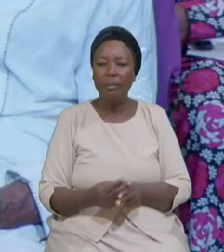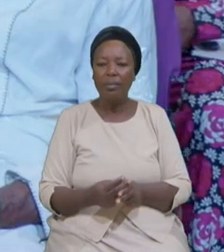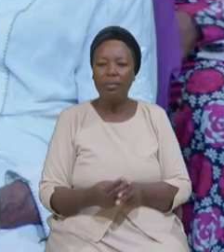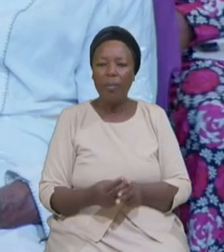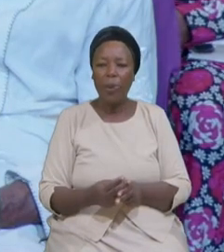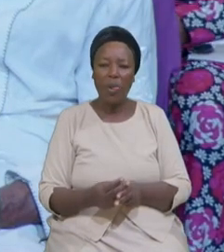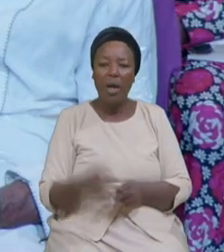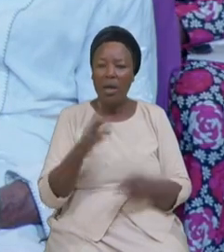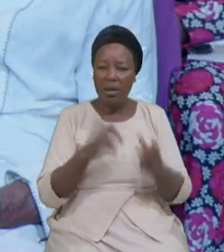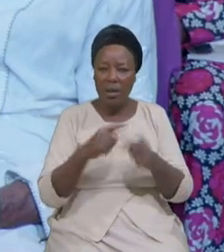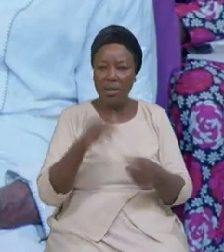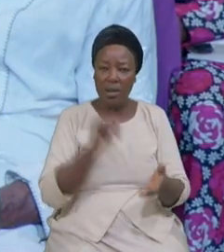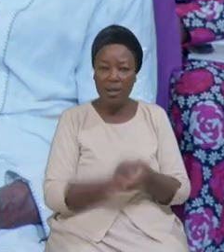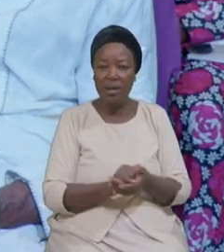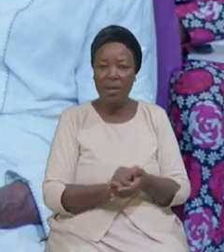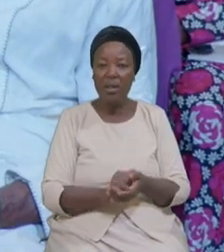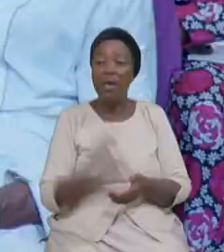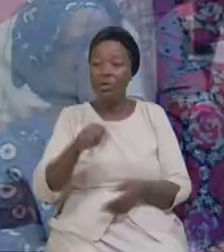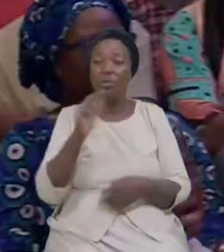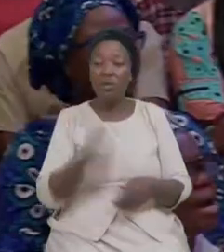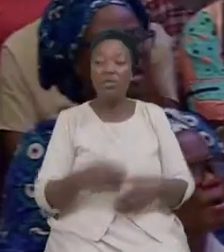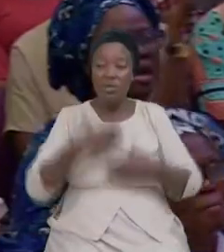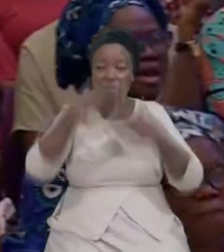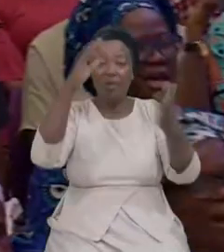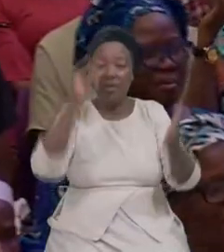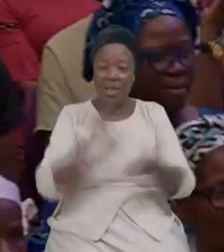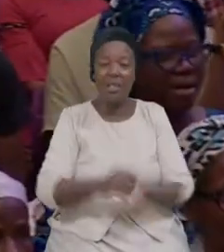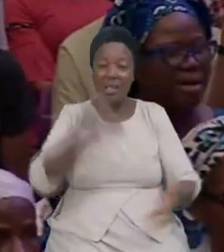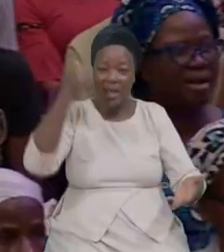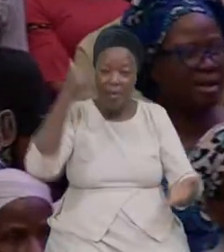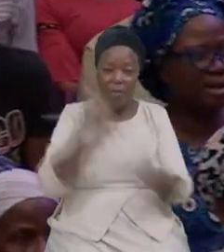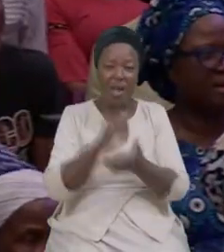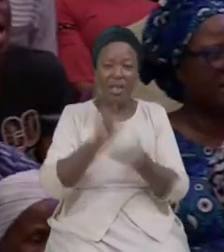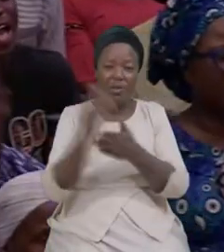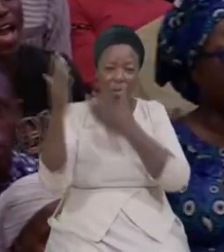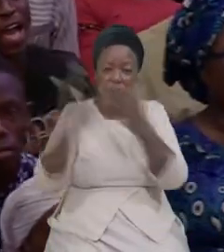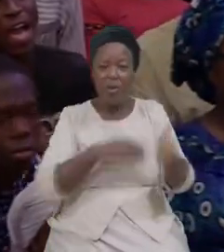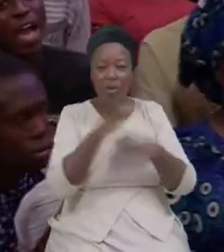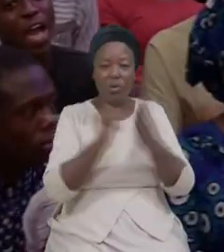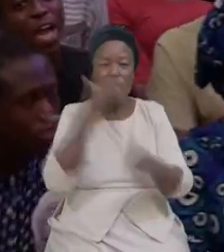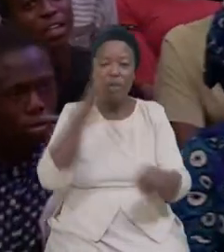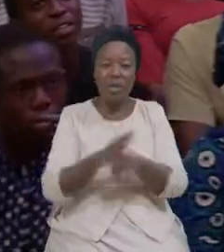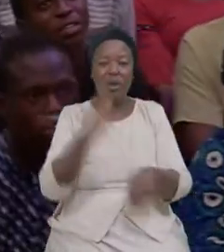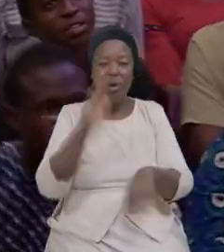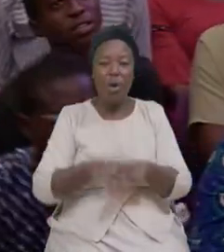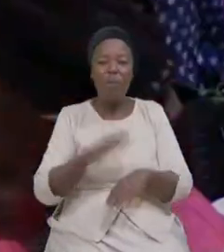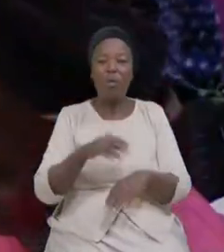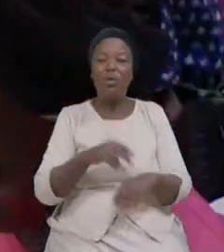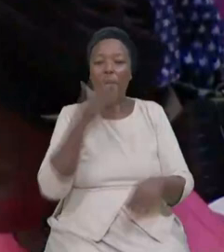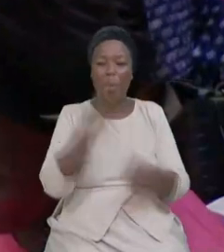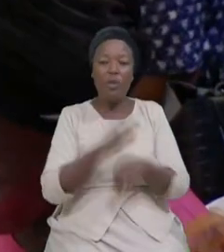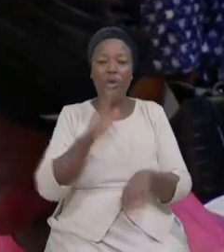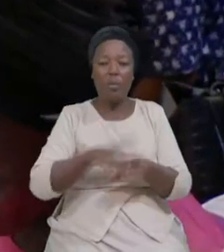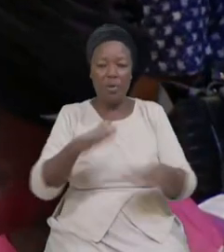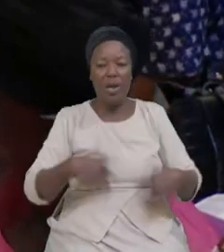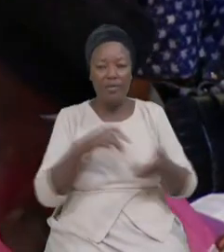a celebration, amen, that will bring all these blessings to your life. Amen. I come to